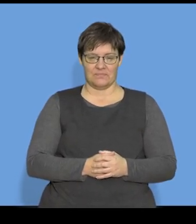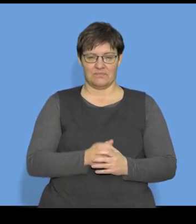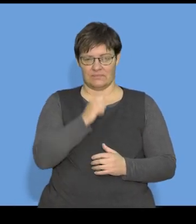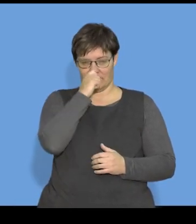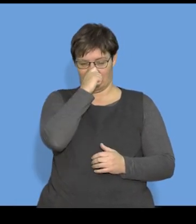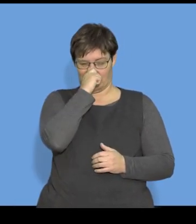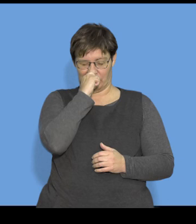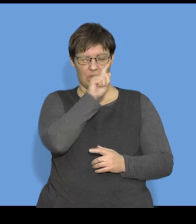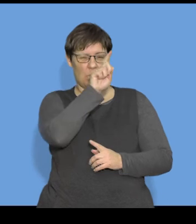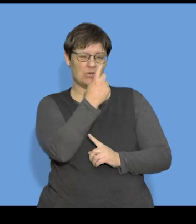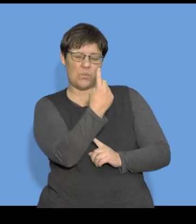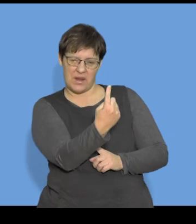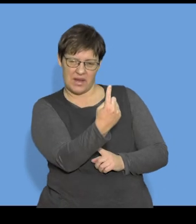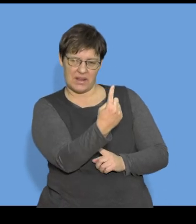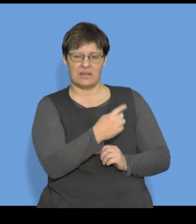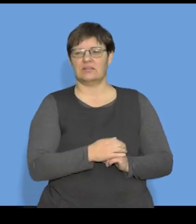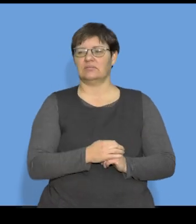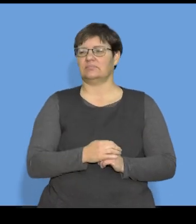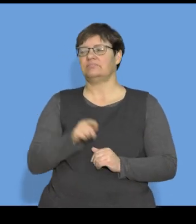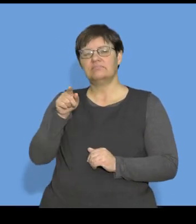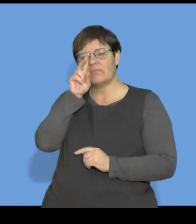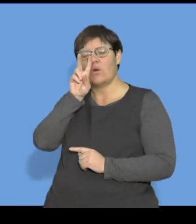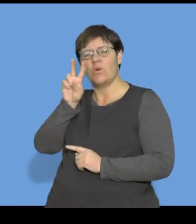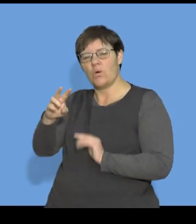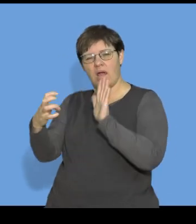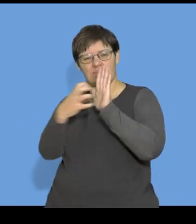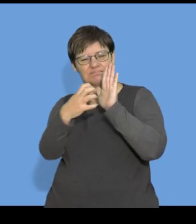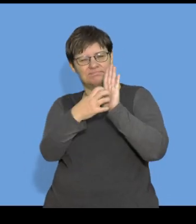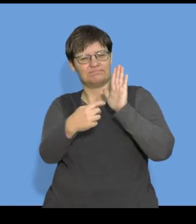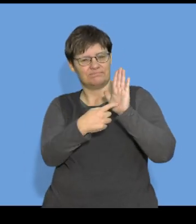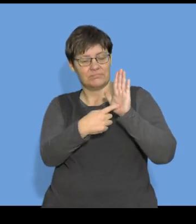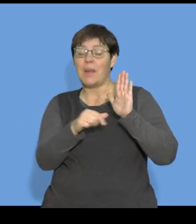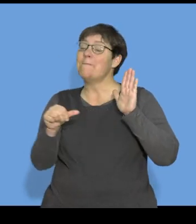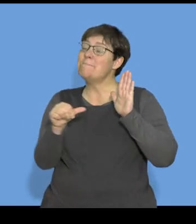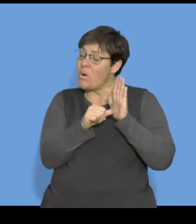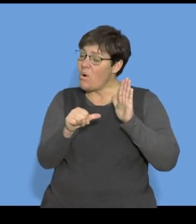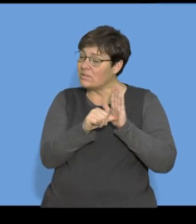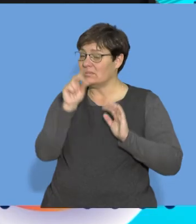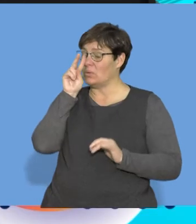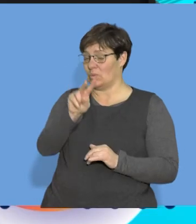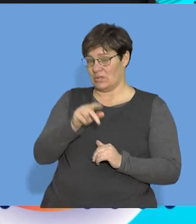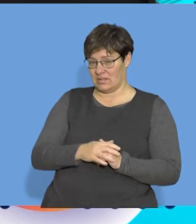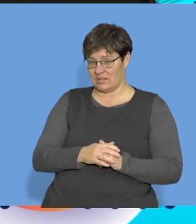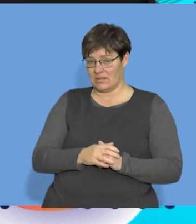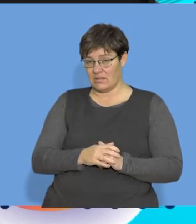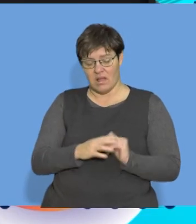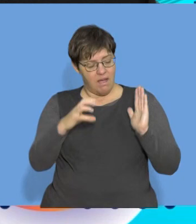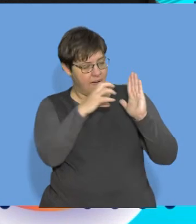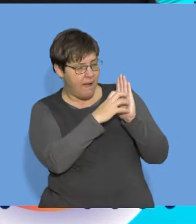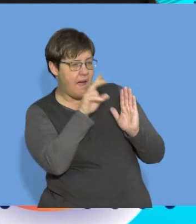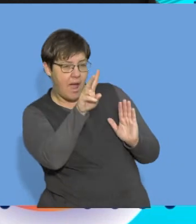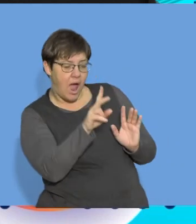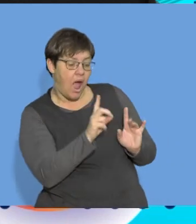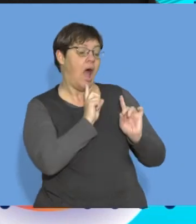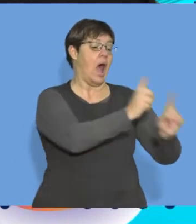Question 1 here, the first question here, we're looking at the diagram. It's key to study the diagram before you